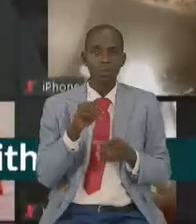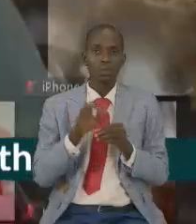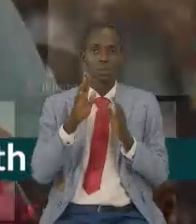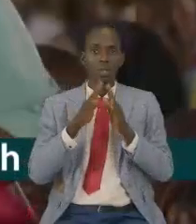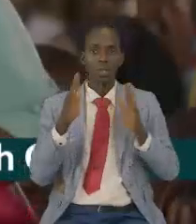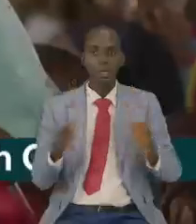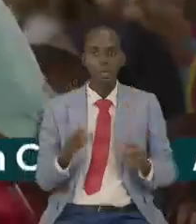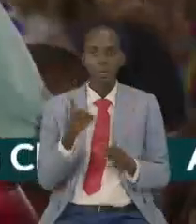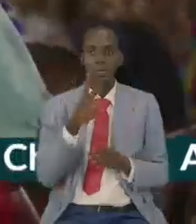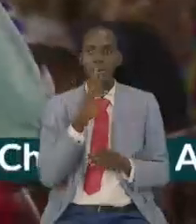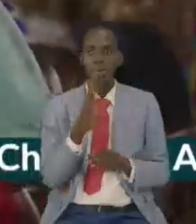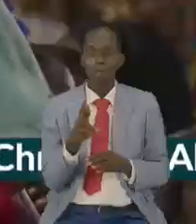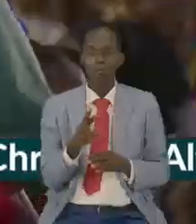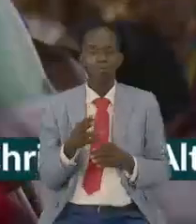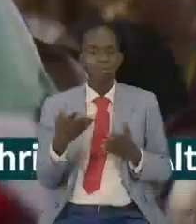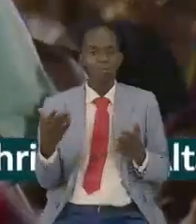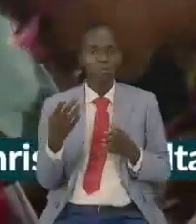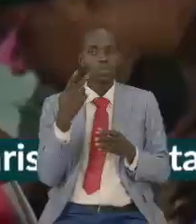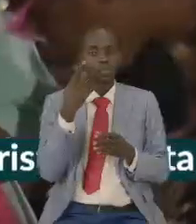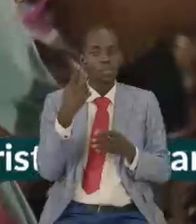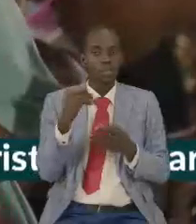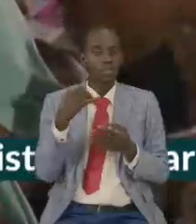Those far behind